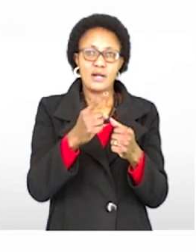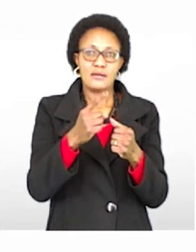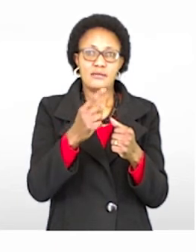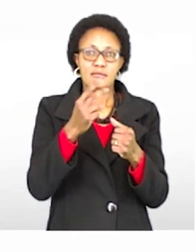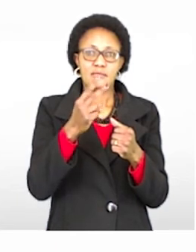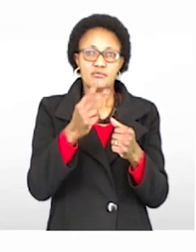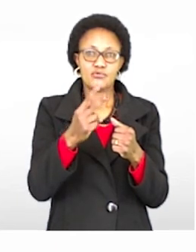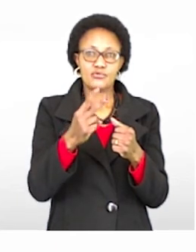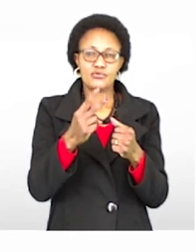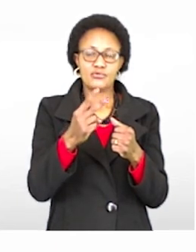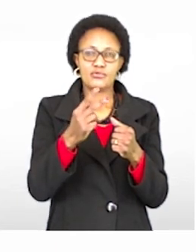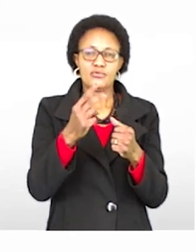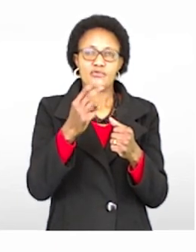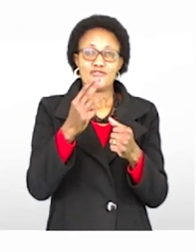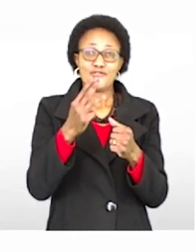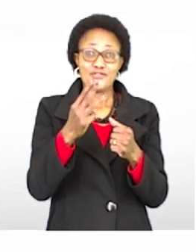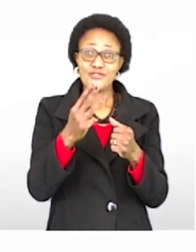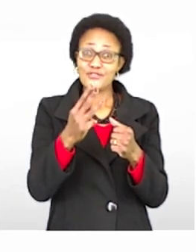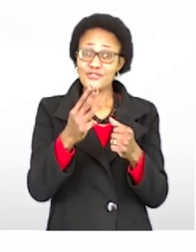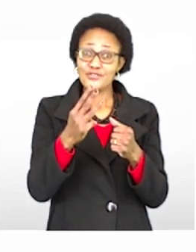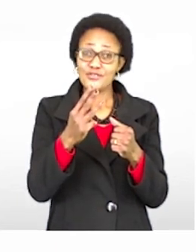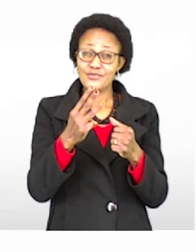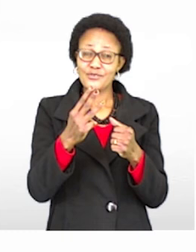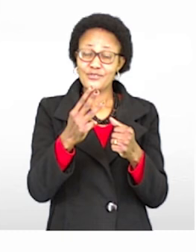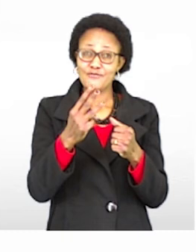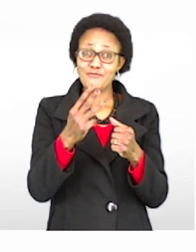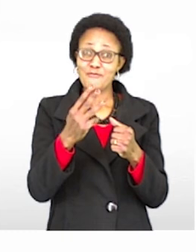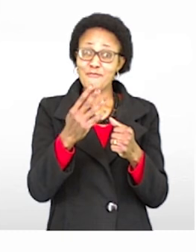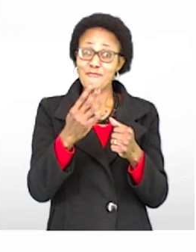1, 2, 3,